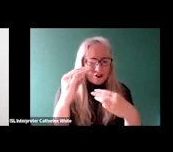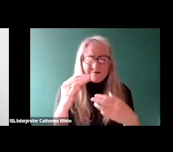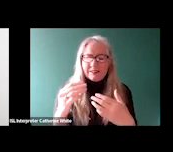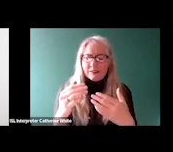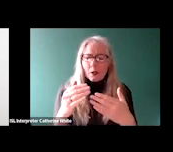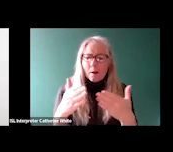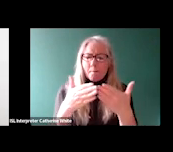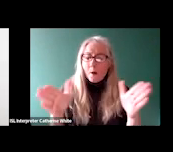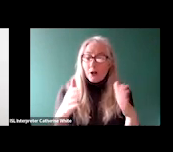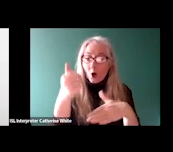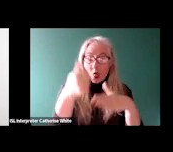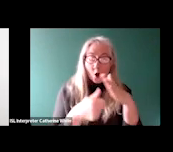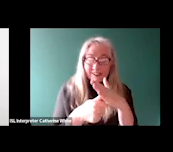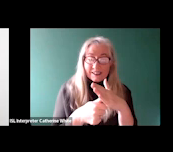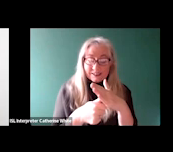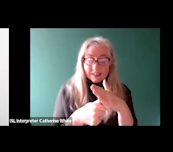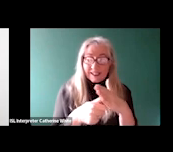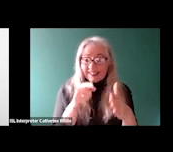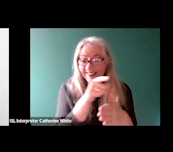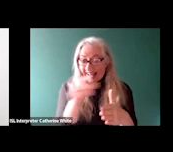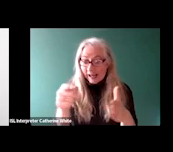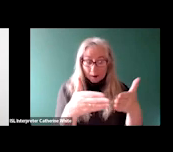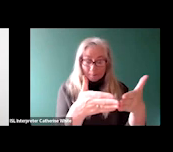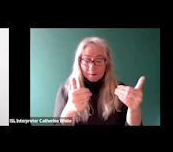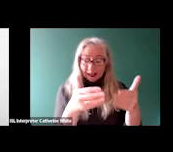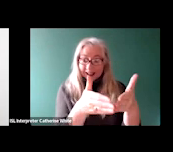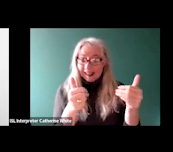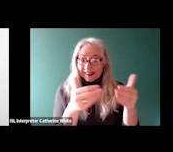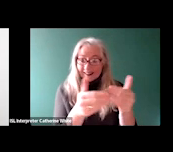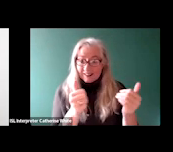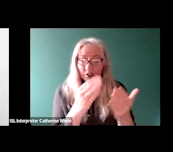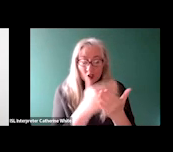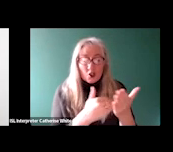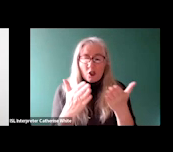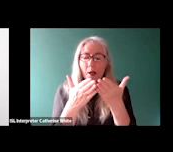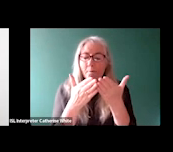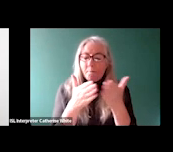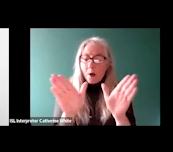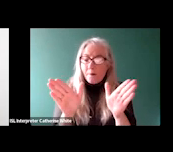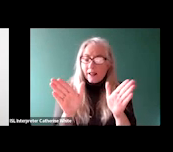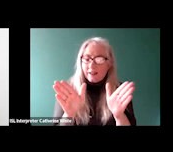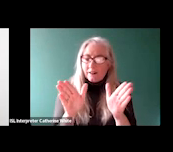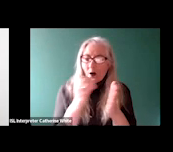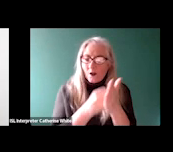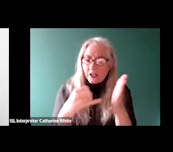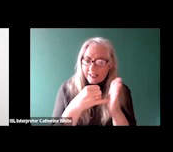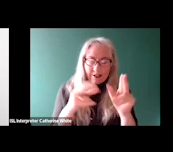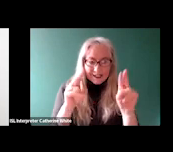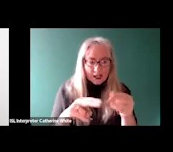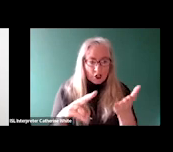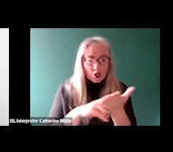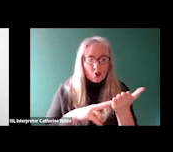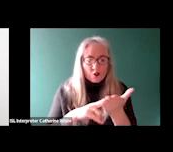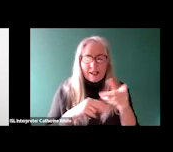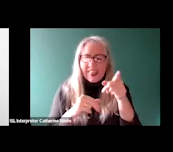public authorities are also some of the principal buyers here. So the public sector can use procurement as a kind of as a lever